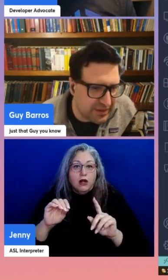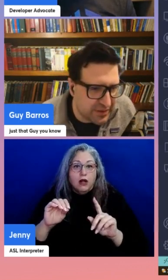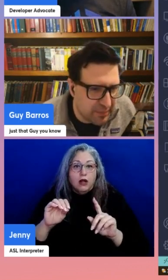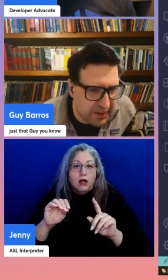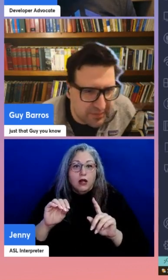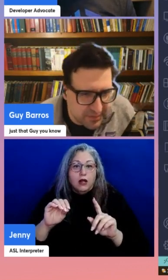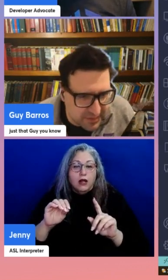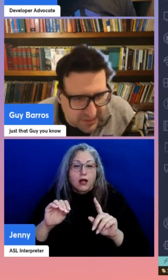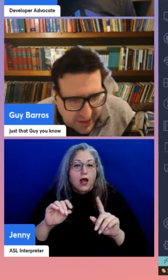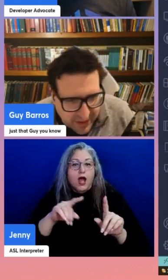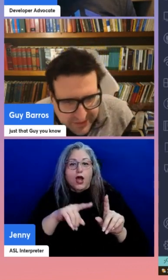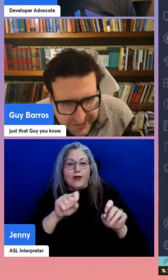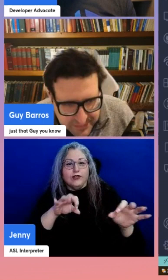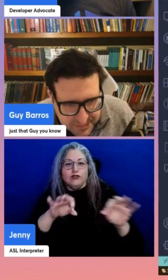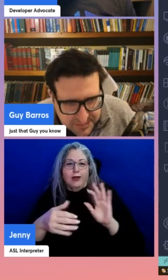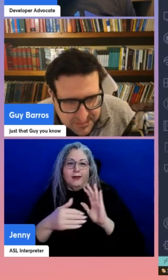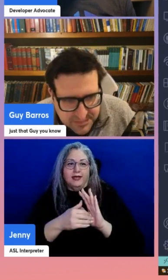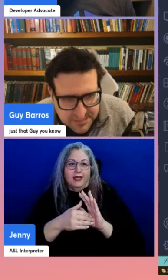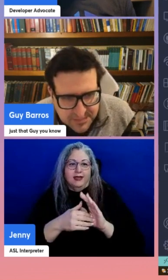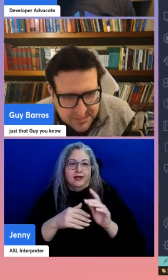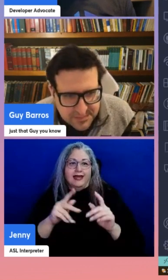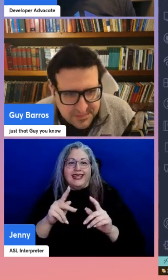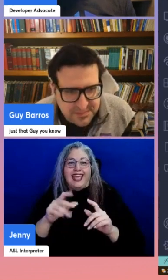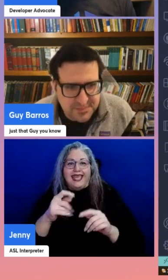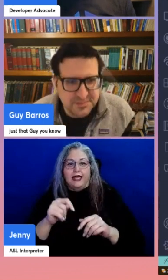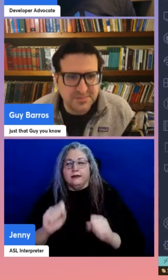You have to describe again in kget. Oh,